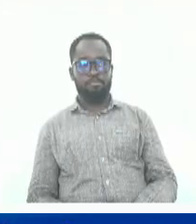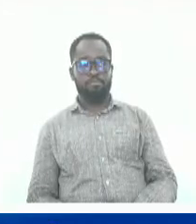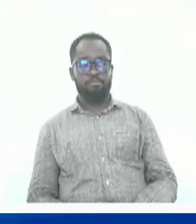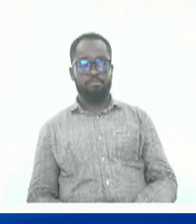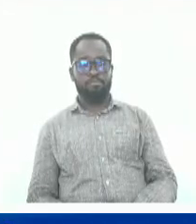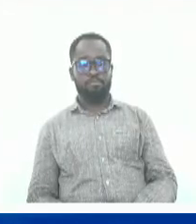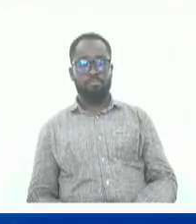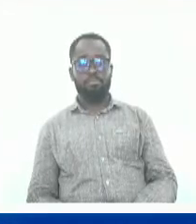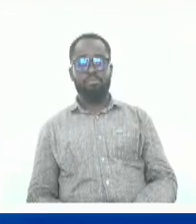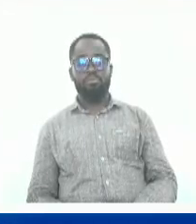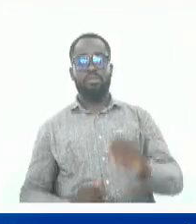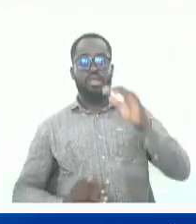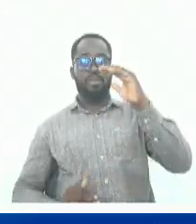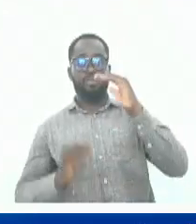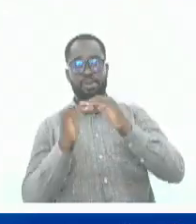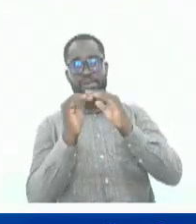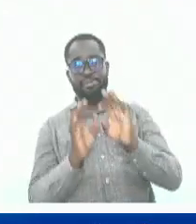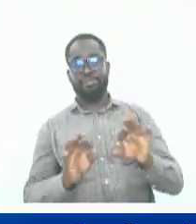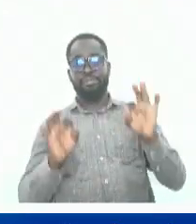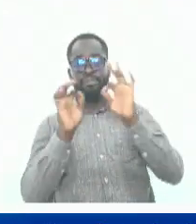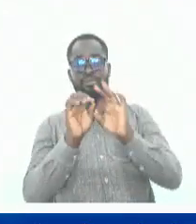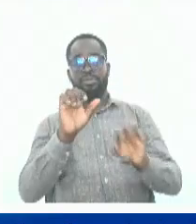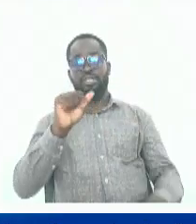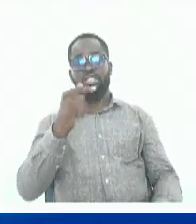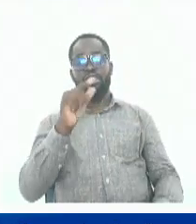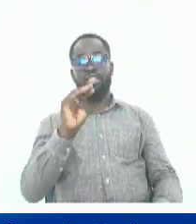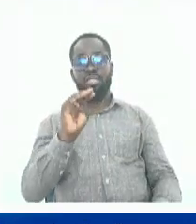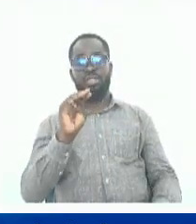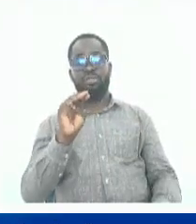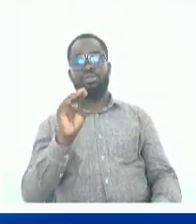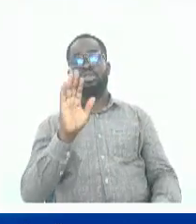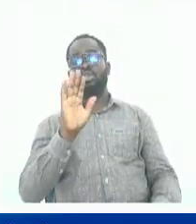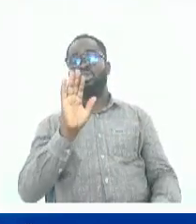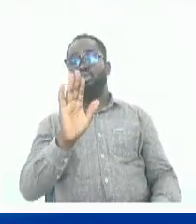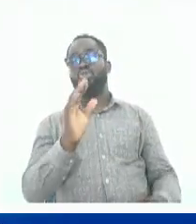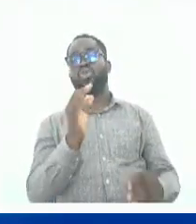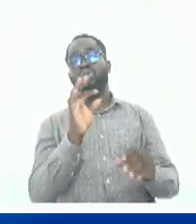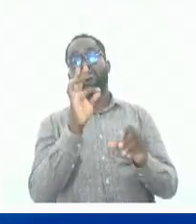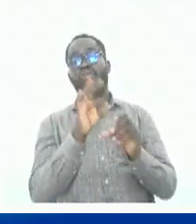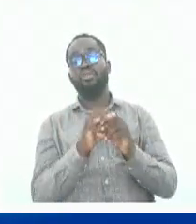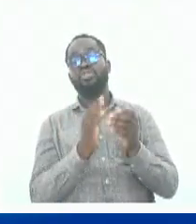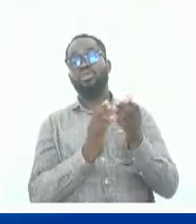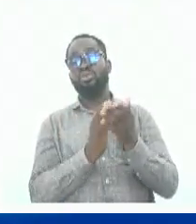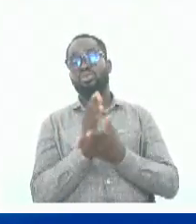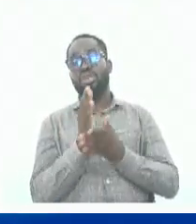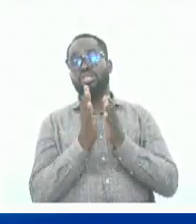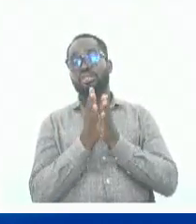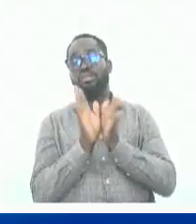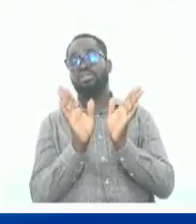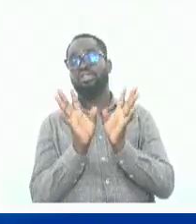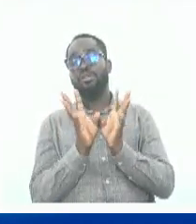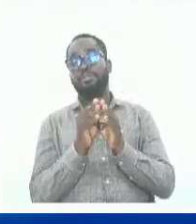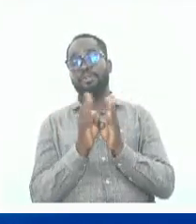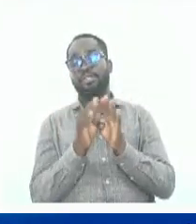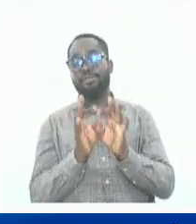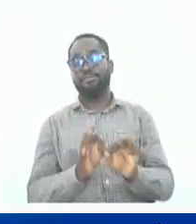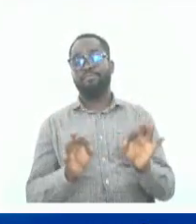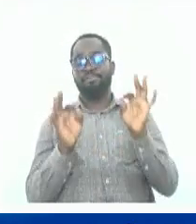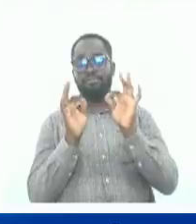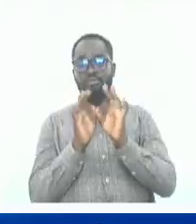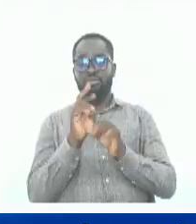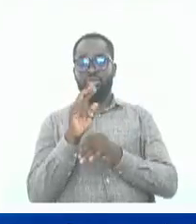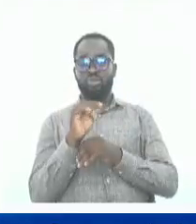Okay, so we've reached a crucial part of the AGM. Exercising your voting rights at this general meeting is a key aspect of the unit